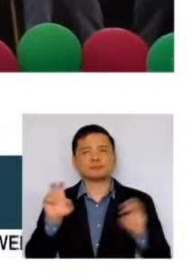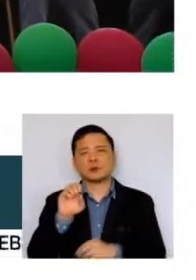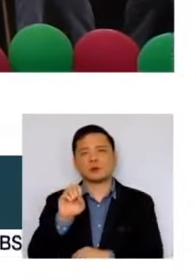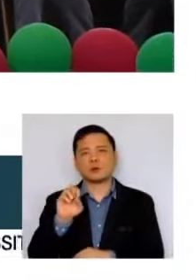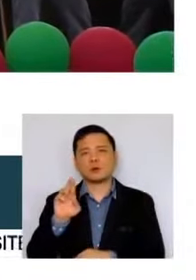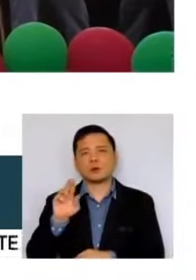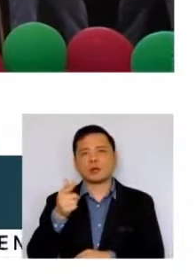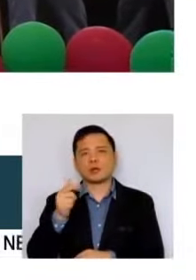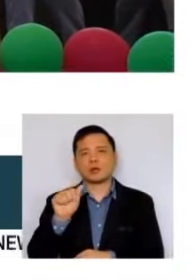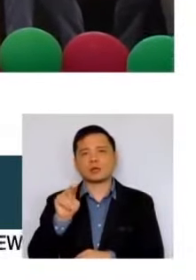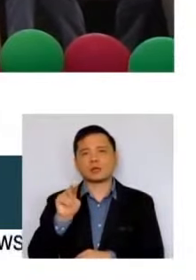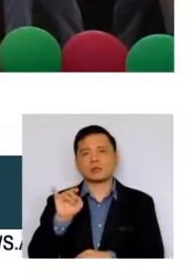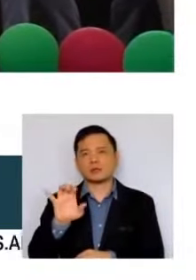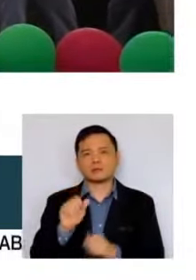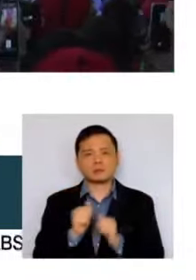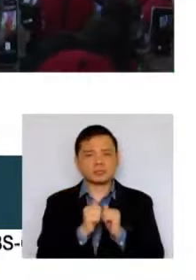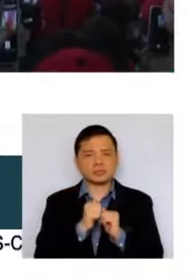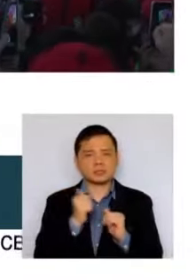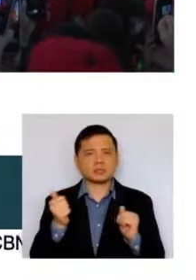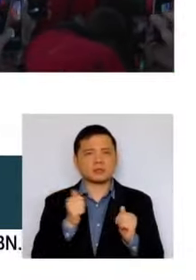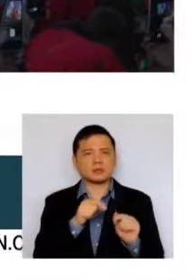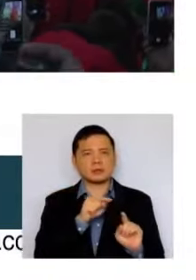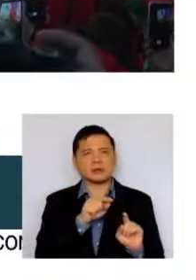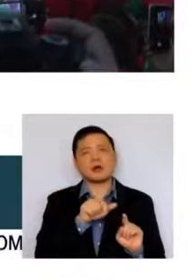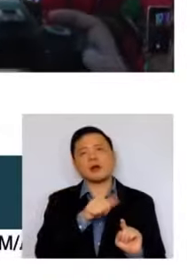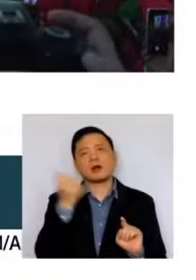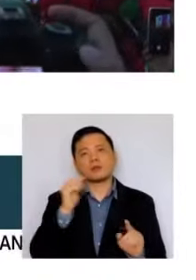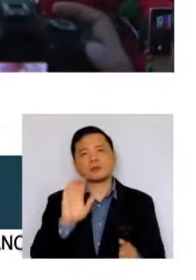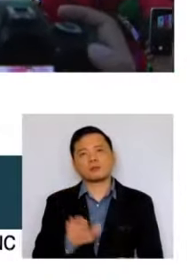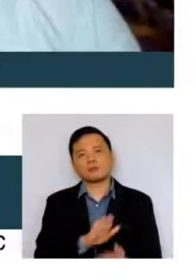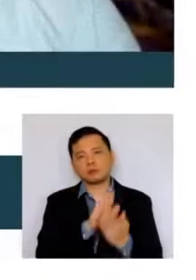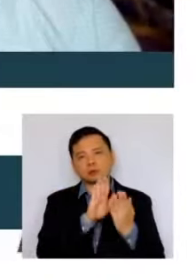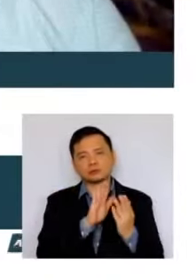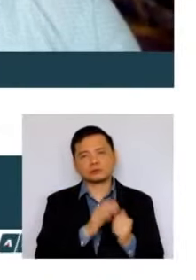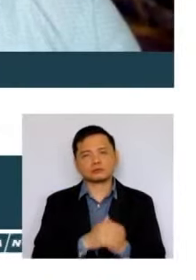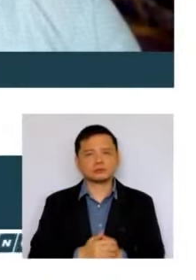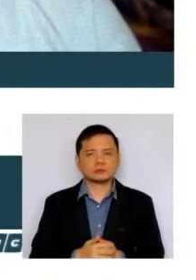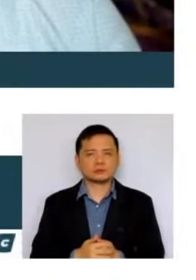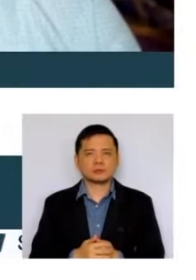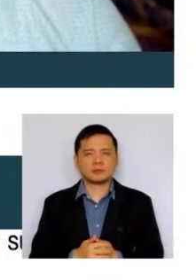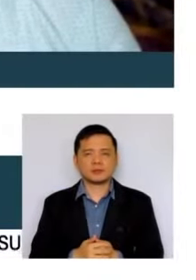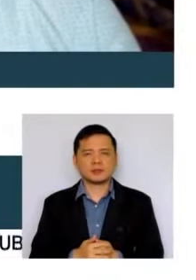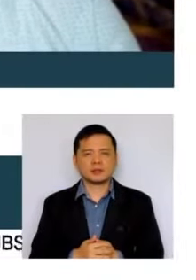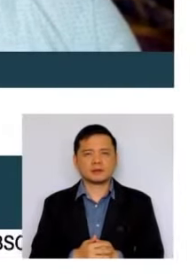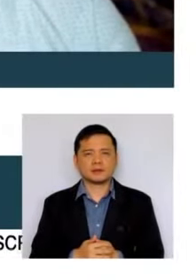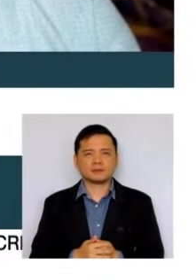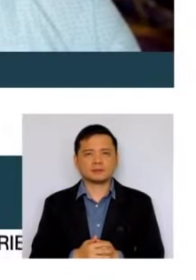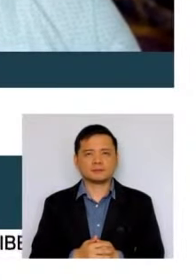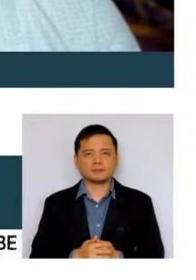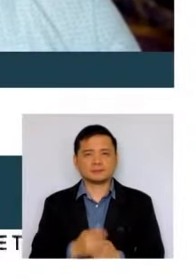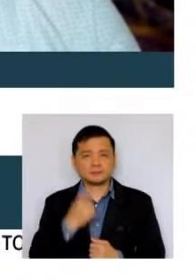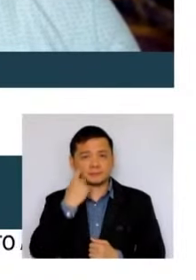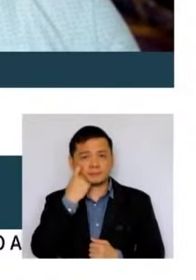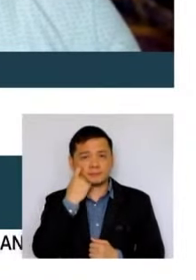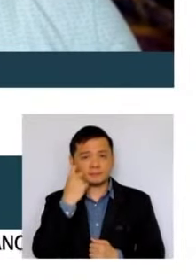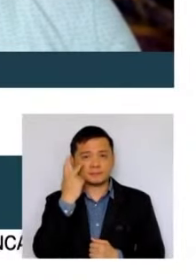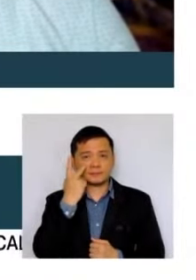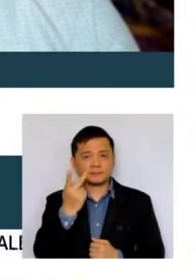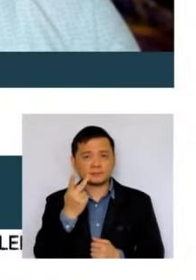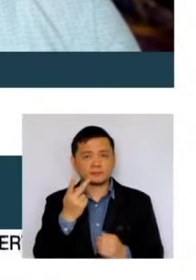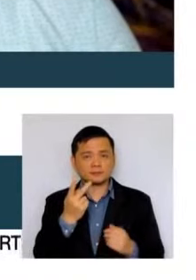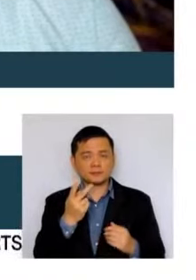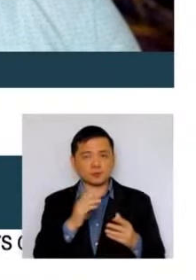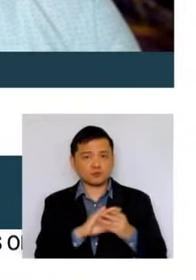less direct selling approach. Well, just today we saw a story on how a new study